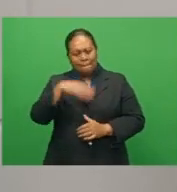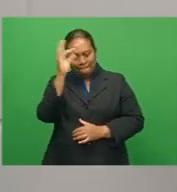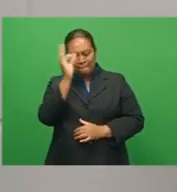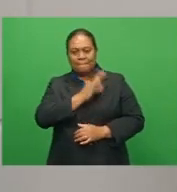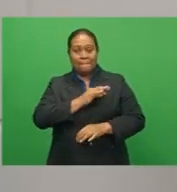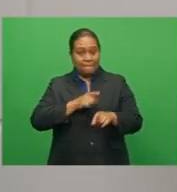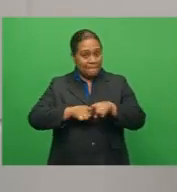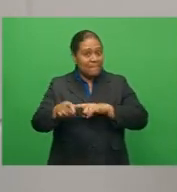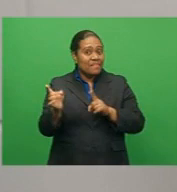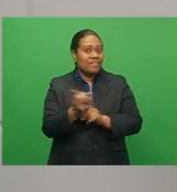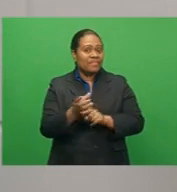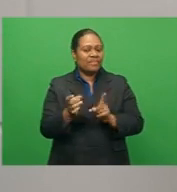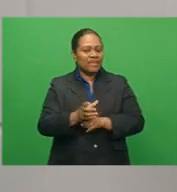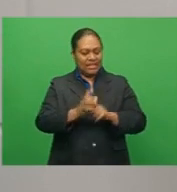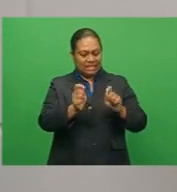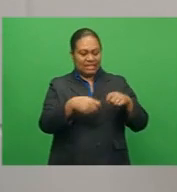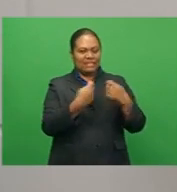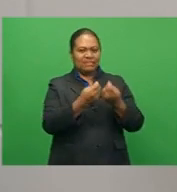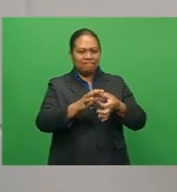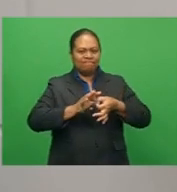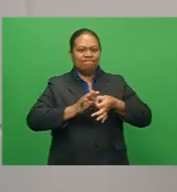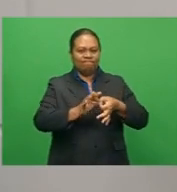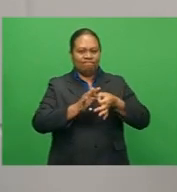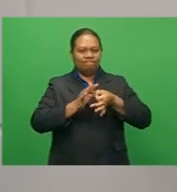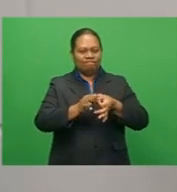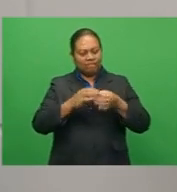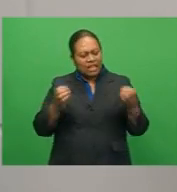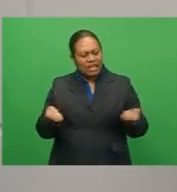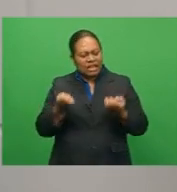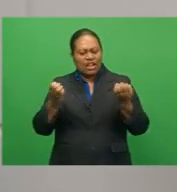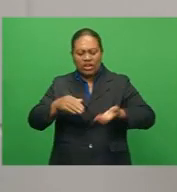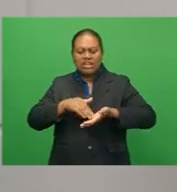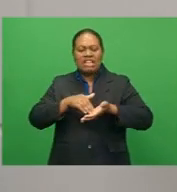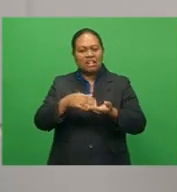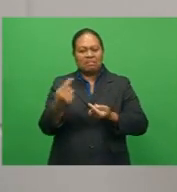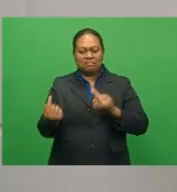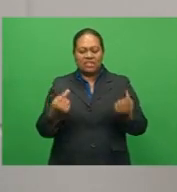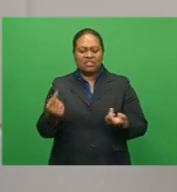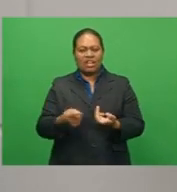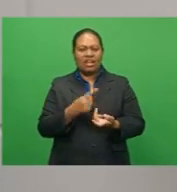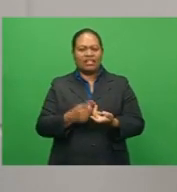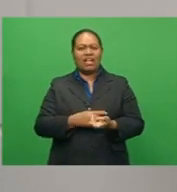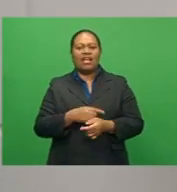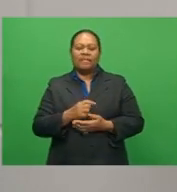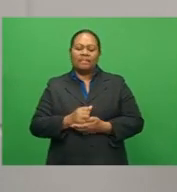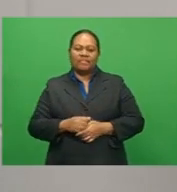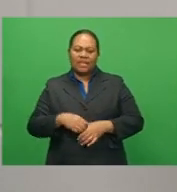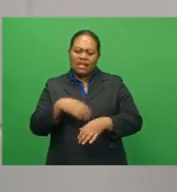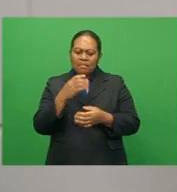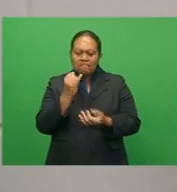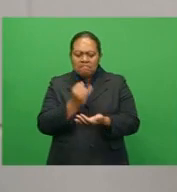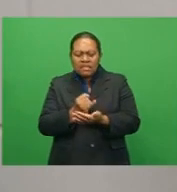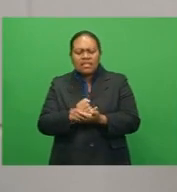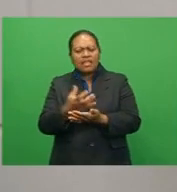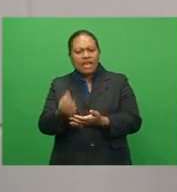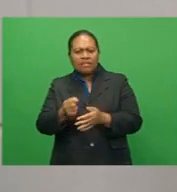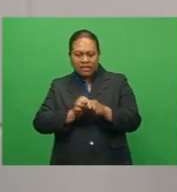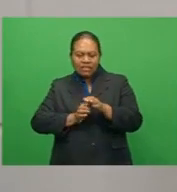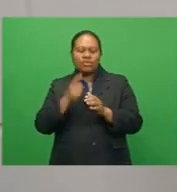most important thing is teamwork, encouraging each other, helping each other on and off the field, working on our mistakes to improve in the next